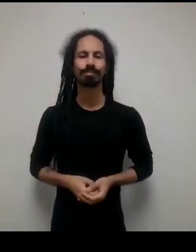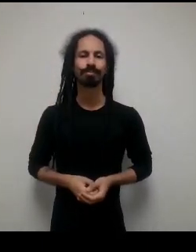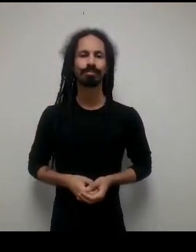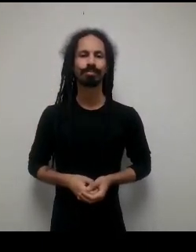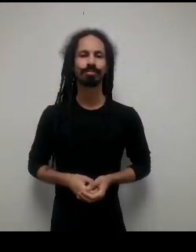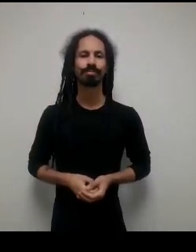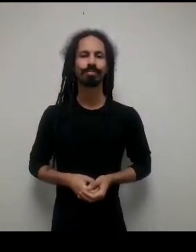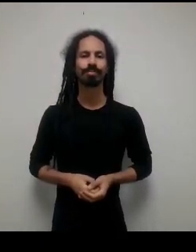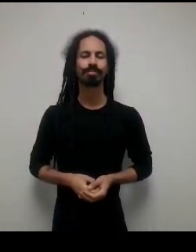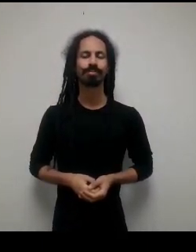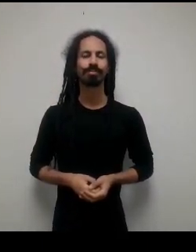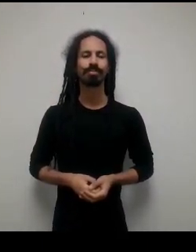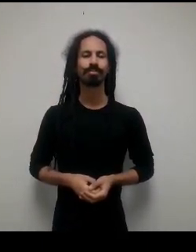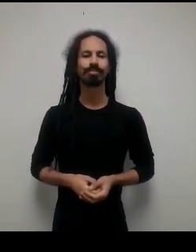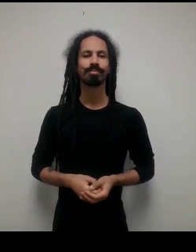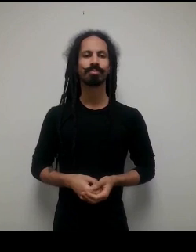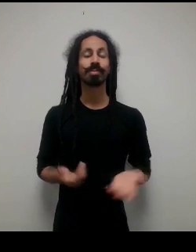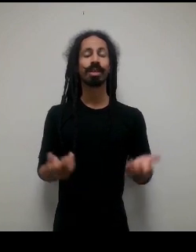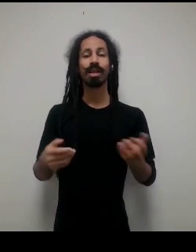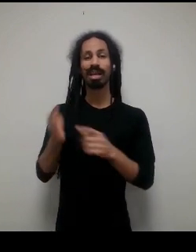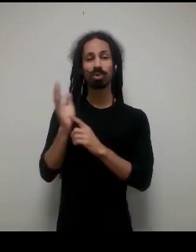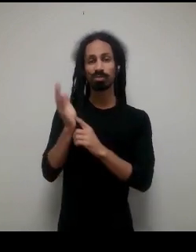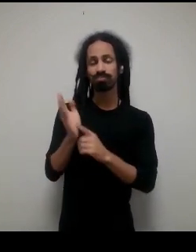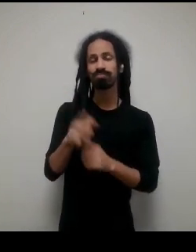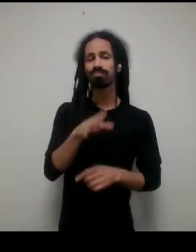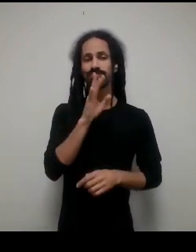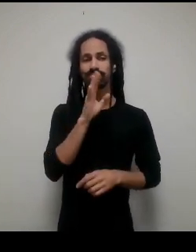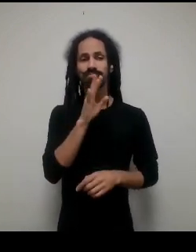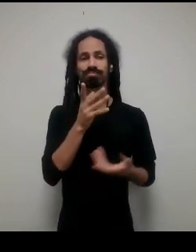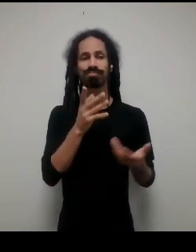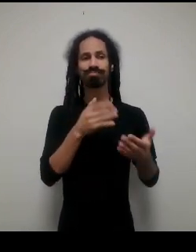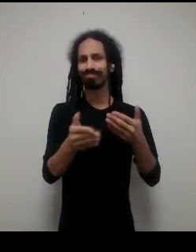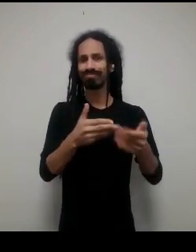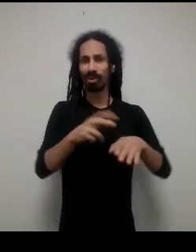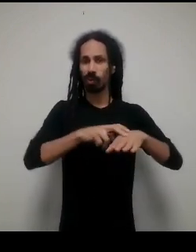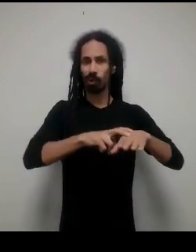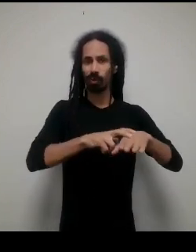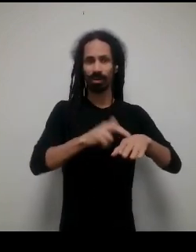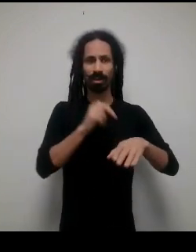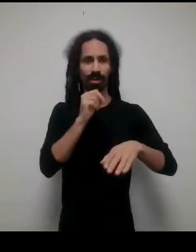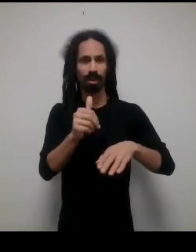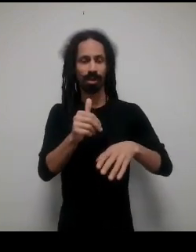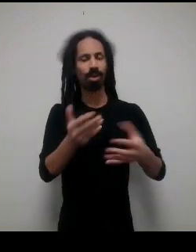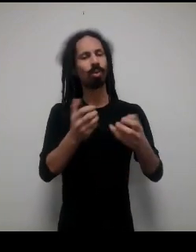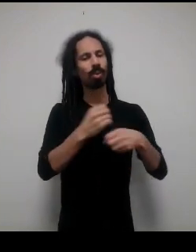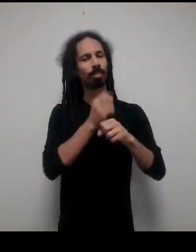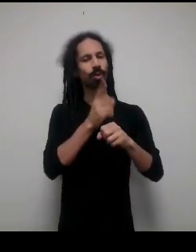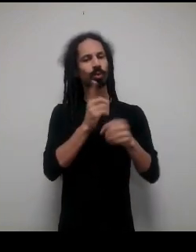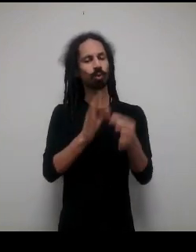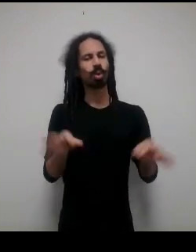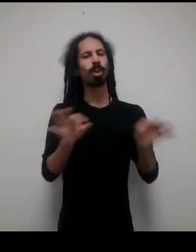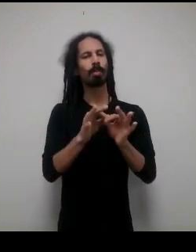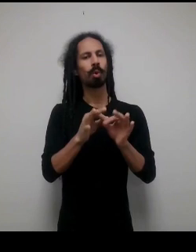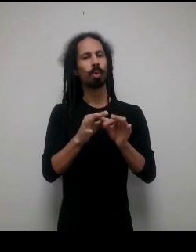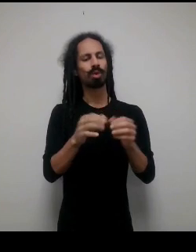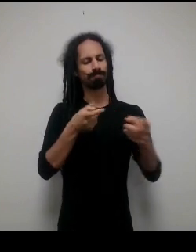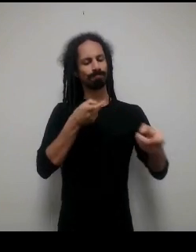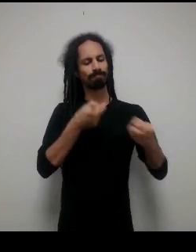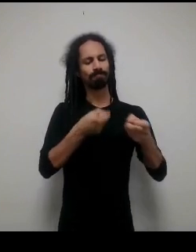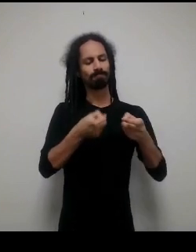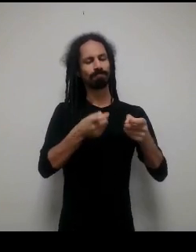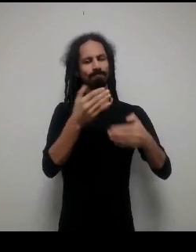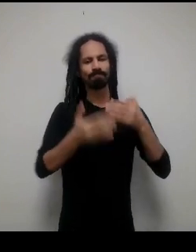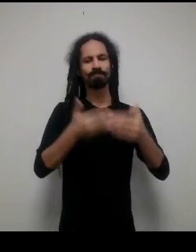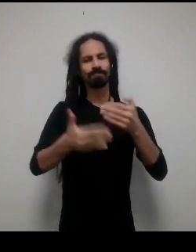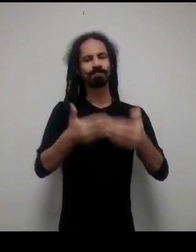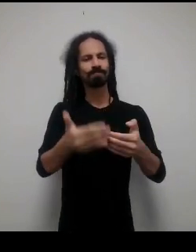So as we're speaking, even when we're nervous, we want to ensure that we're controlling our rate of speech. Try to aim to speak at a